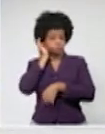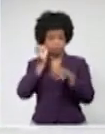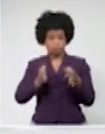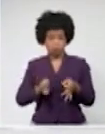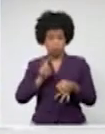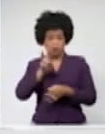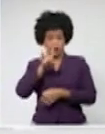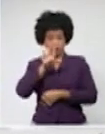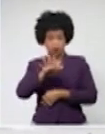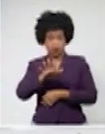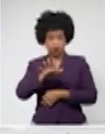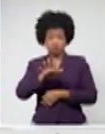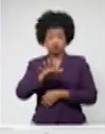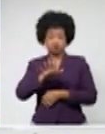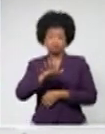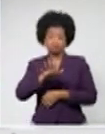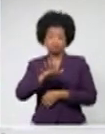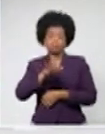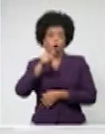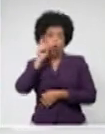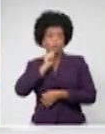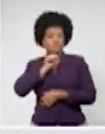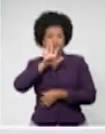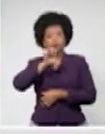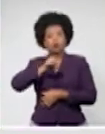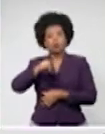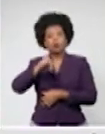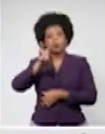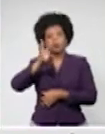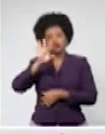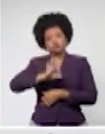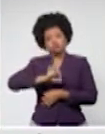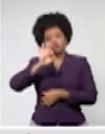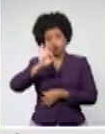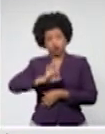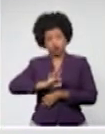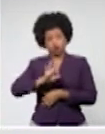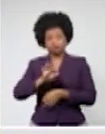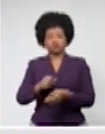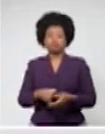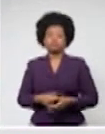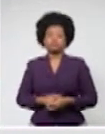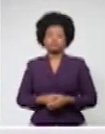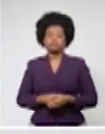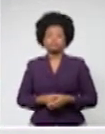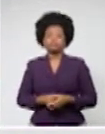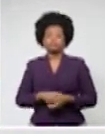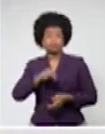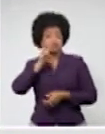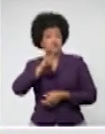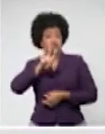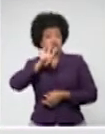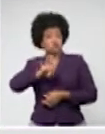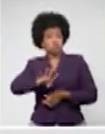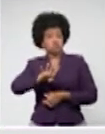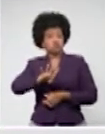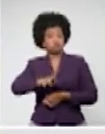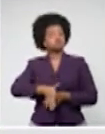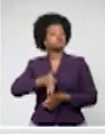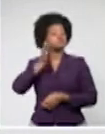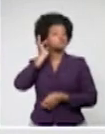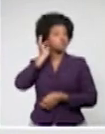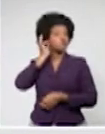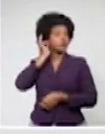a detailed analysis in further emissions concerning the constant incorporation of people under the age of 20 and even